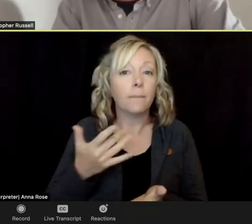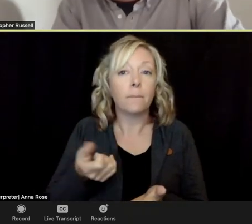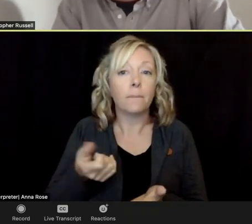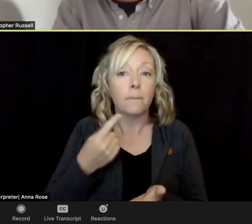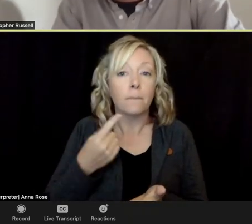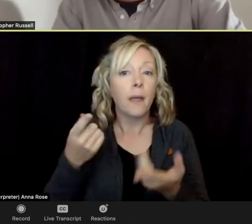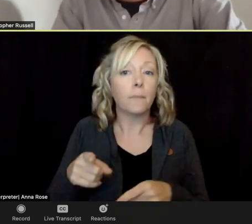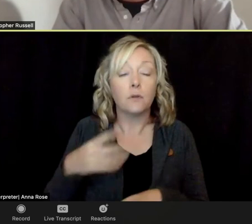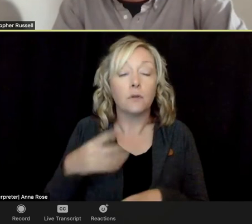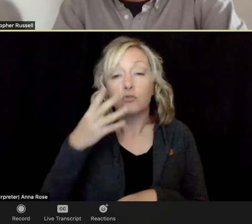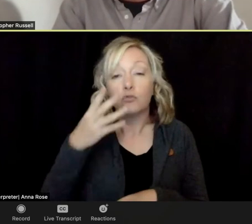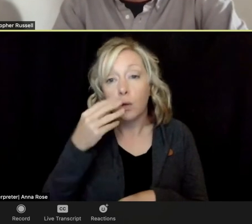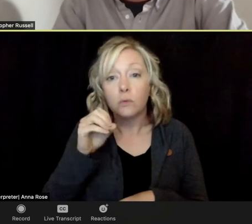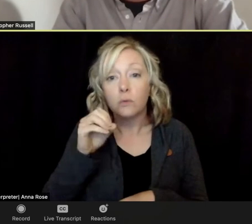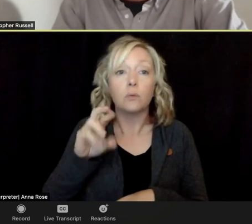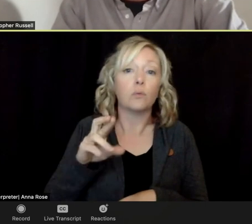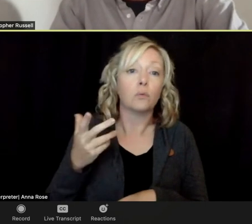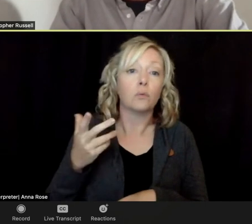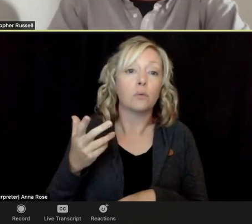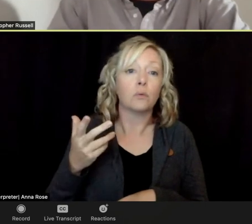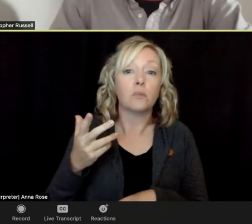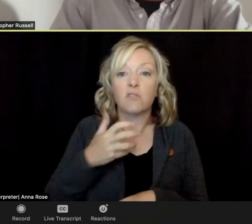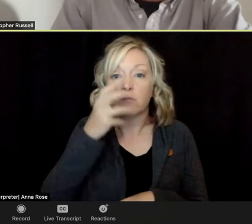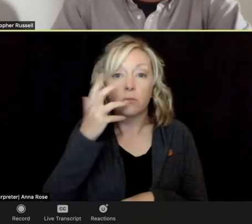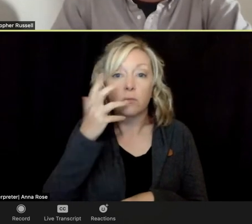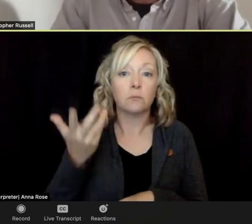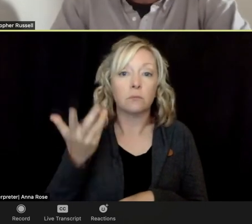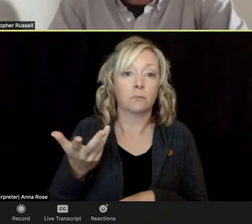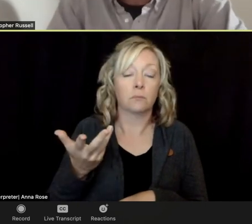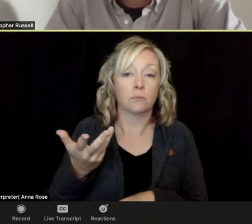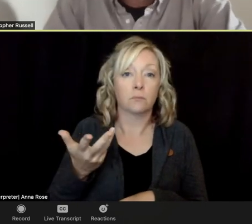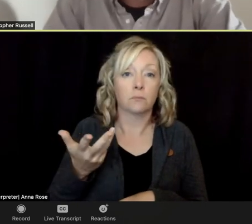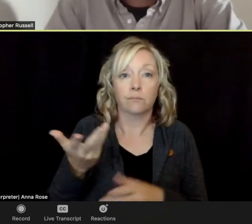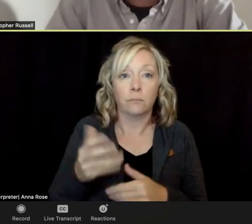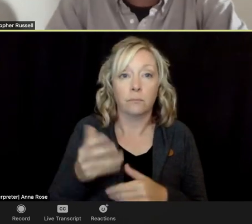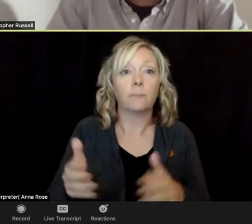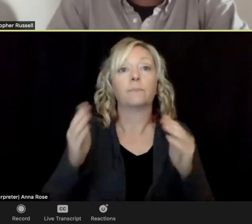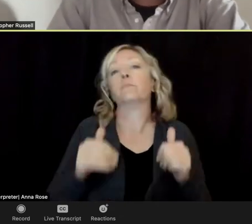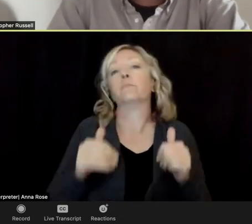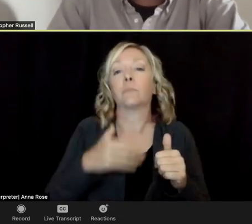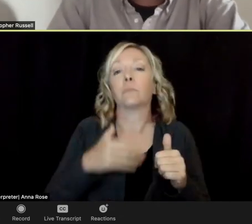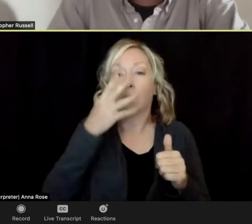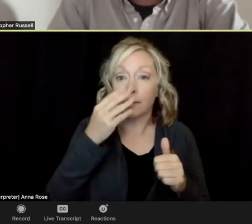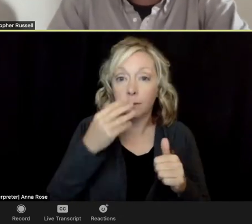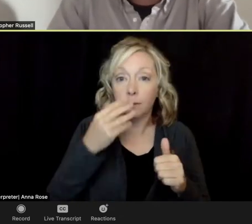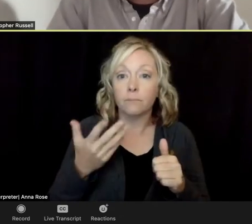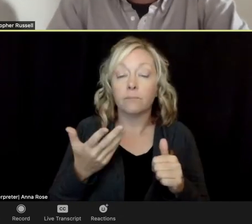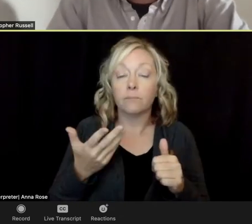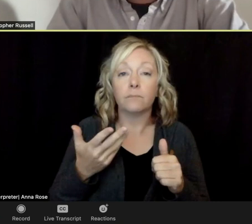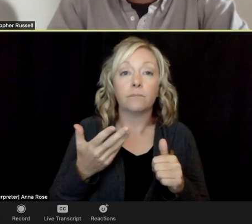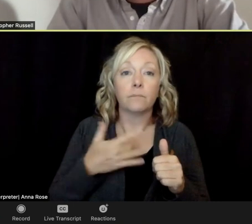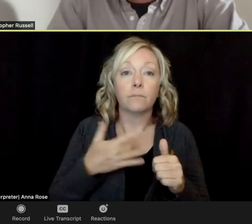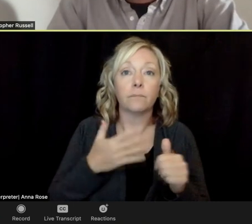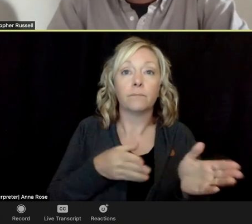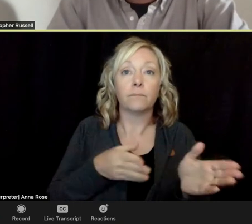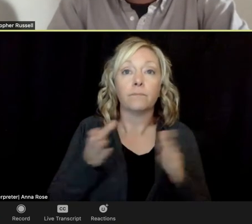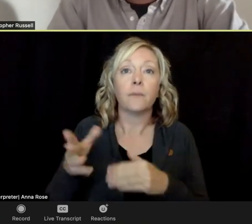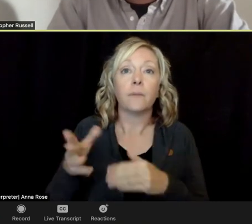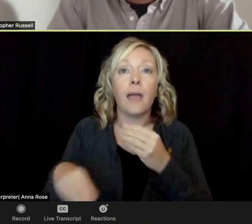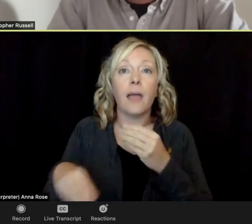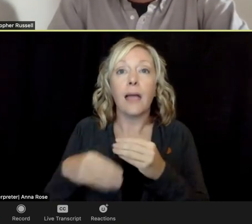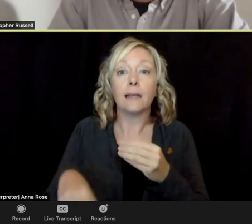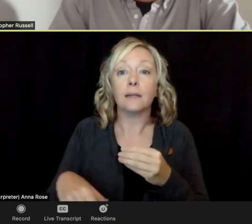drowsy, right? Or it tends to make him irritable. Sleep information, And then I also